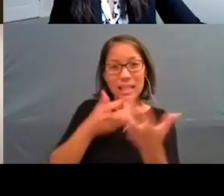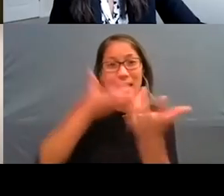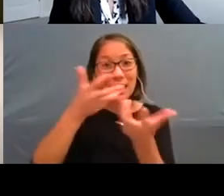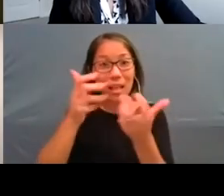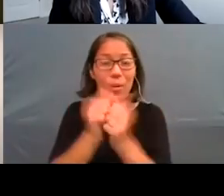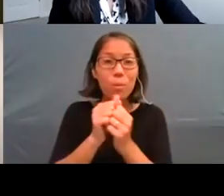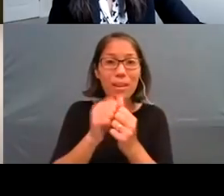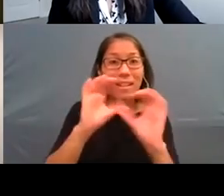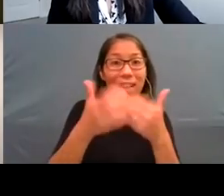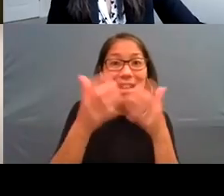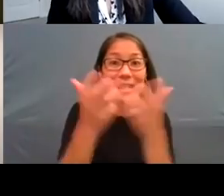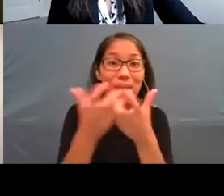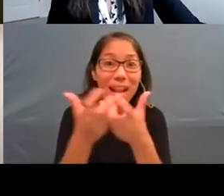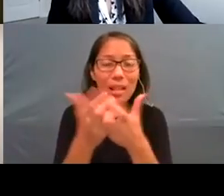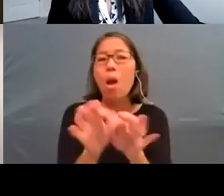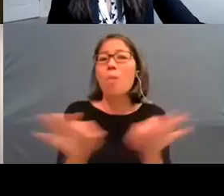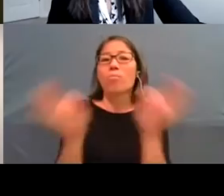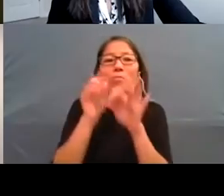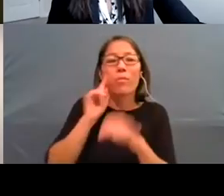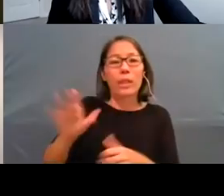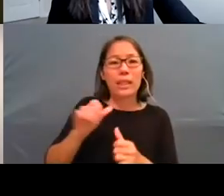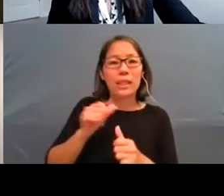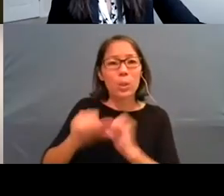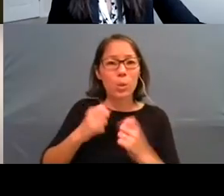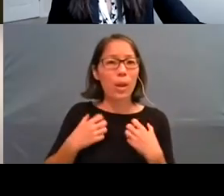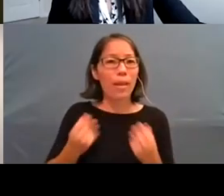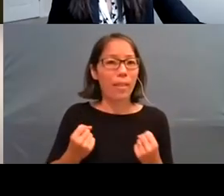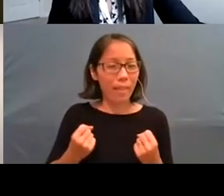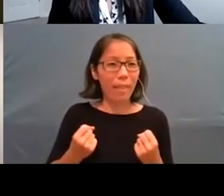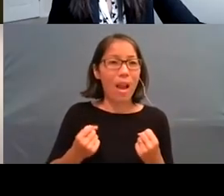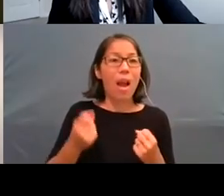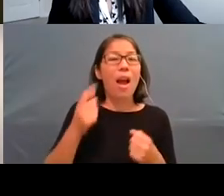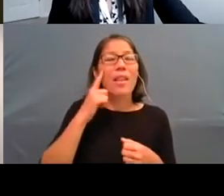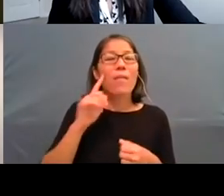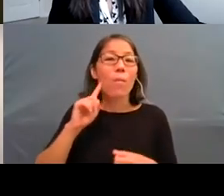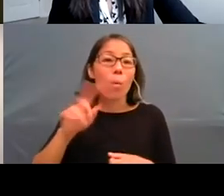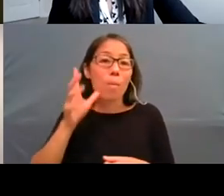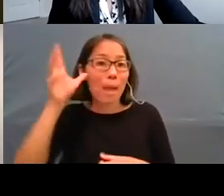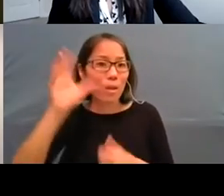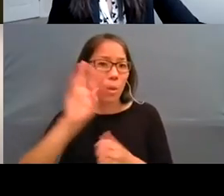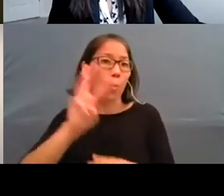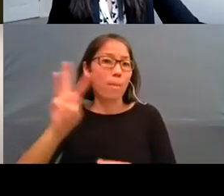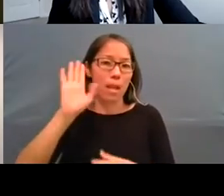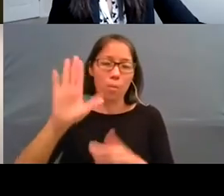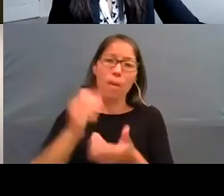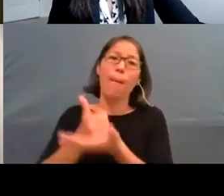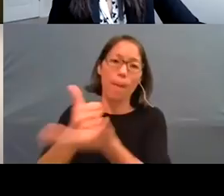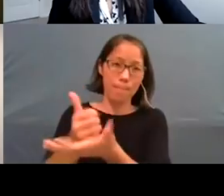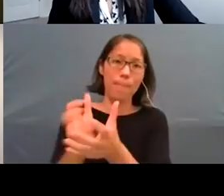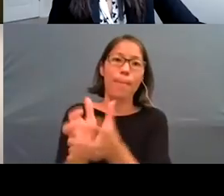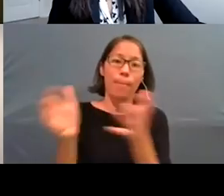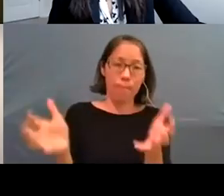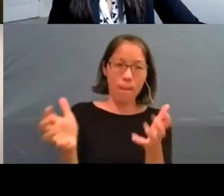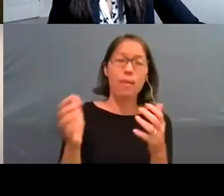well-being. And so there is a balance. And I think for parents, that's where the website will come in really handy that we're developing, and also the